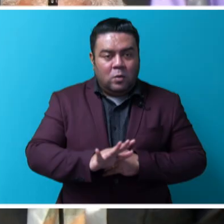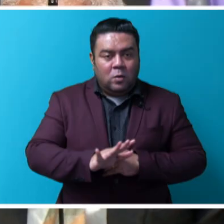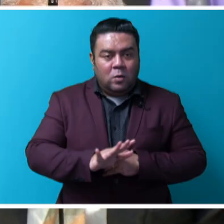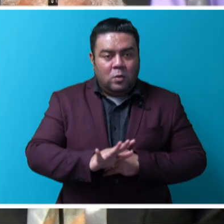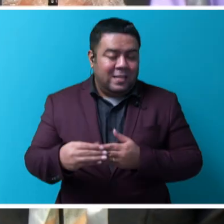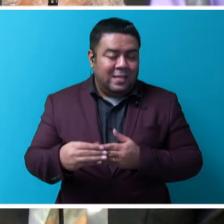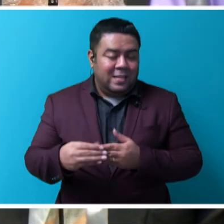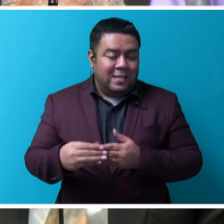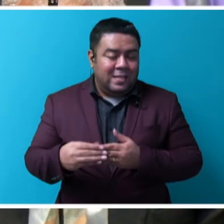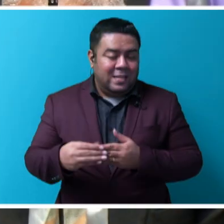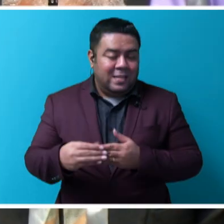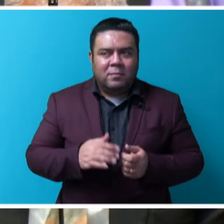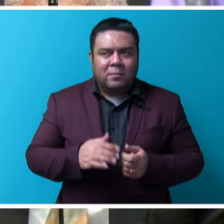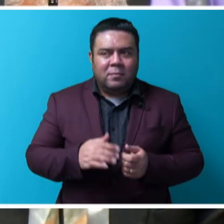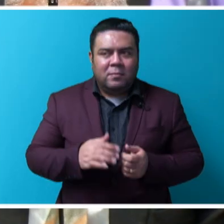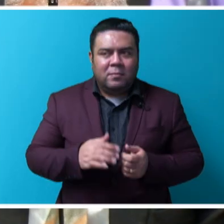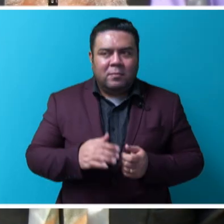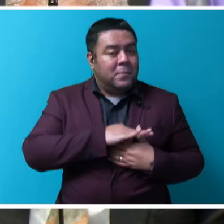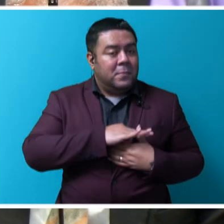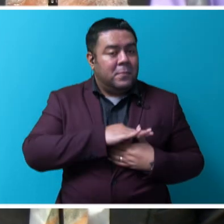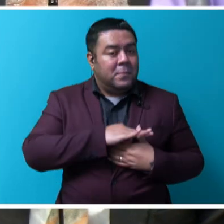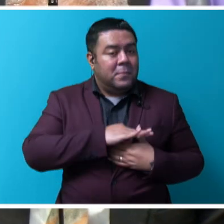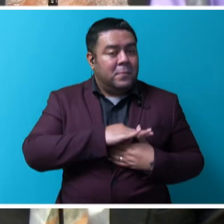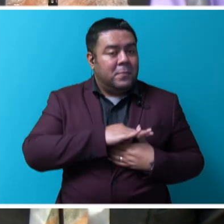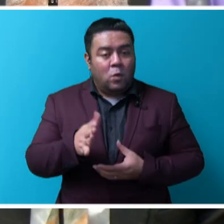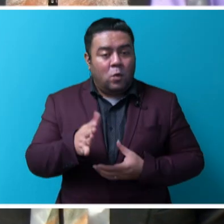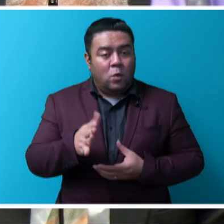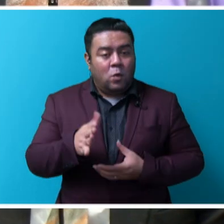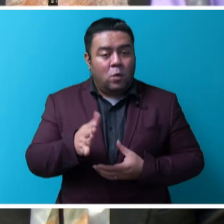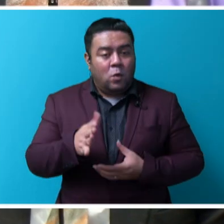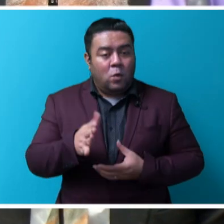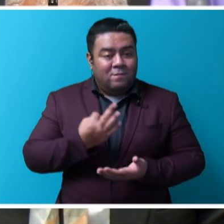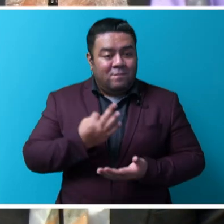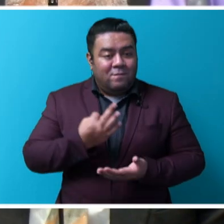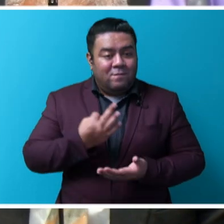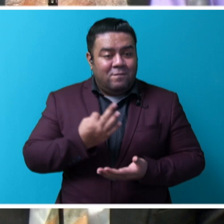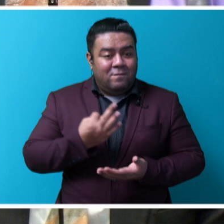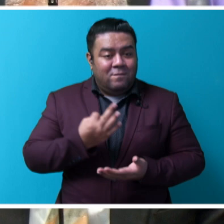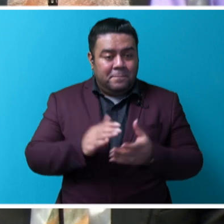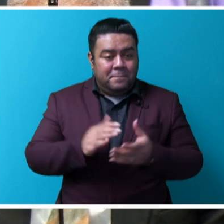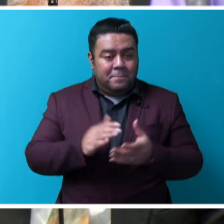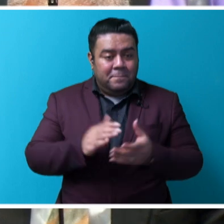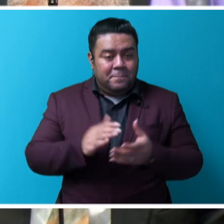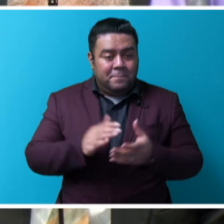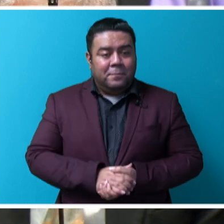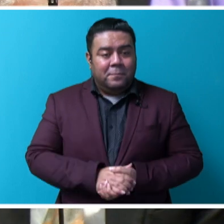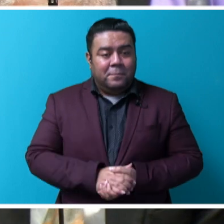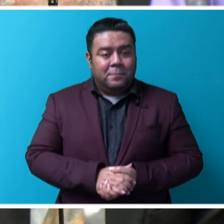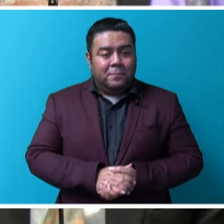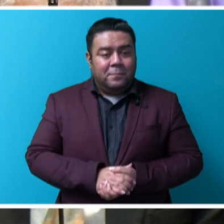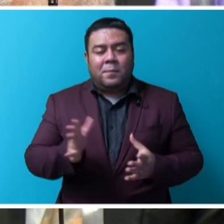responsible for conducting environment audits, site inspections, post-approval monitoring of